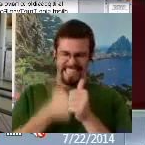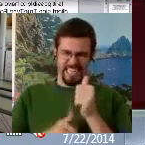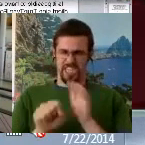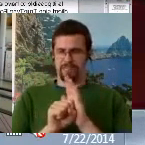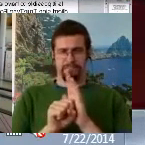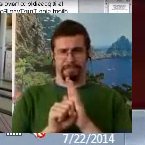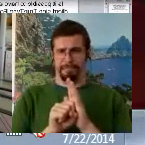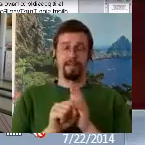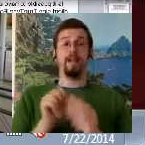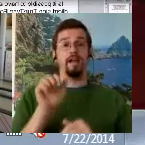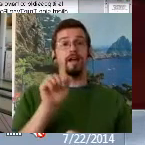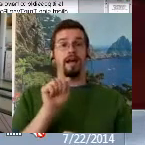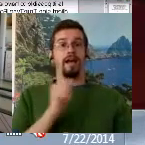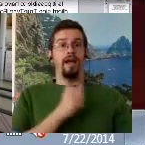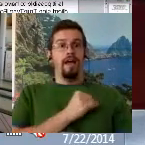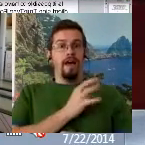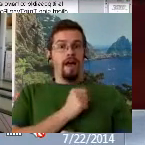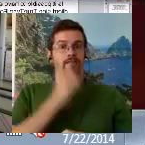as Adam knows.